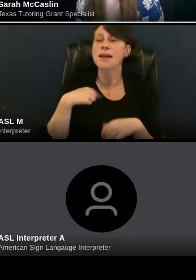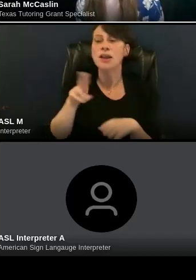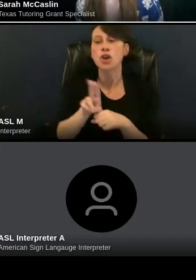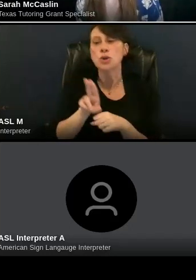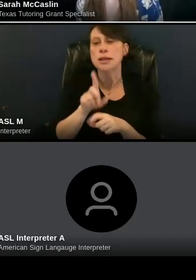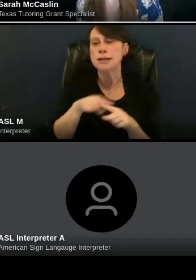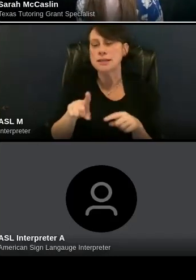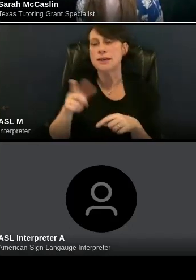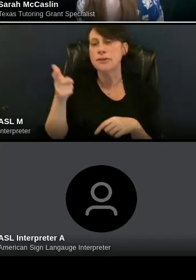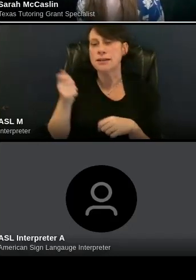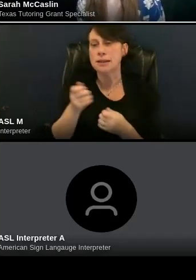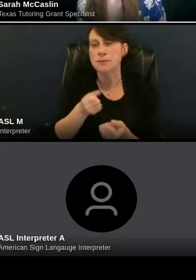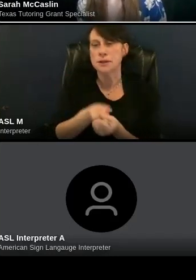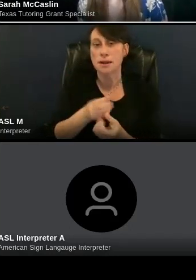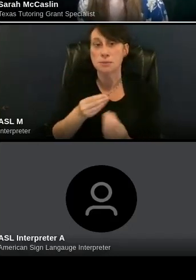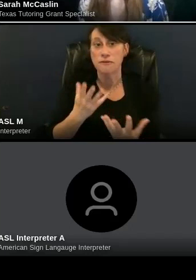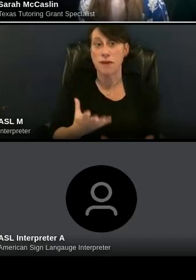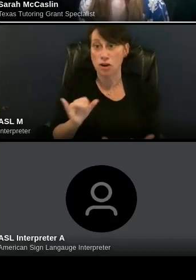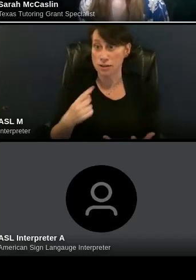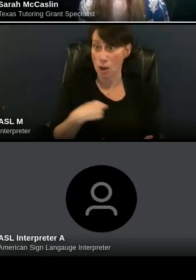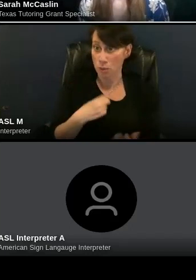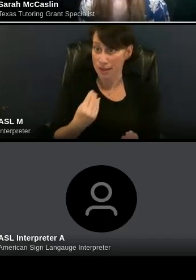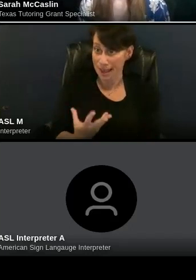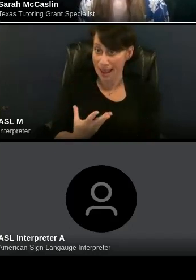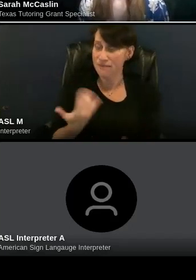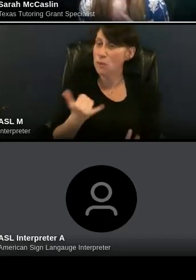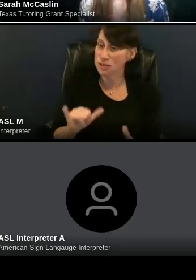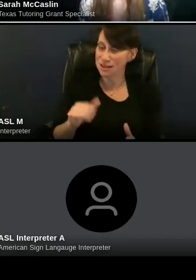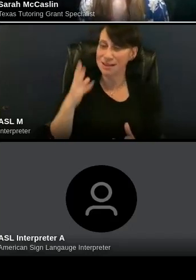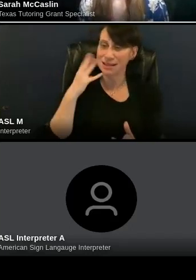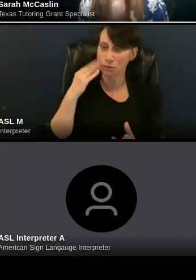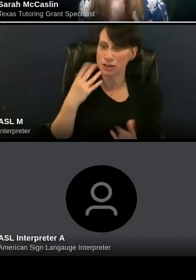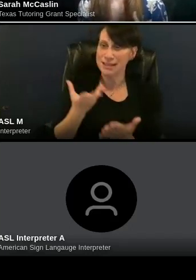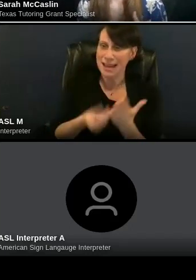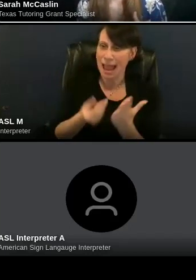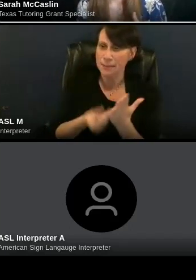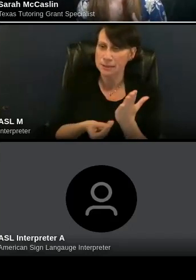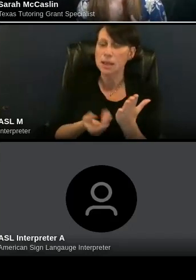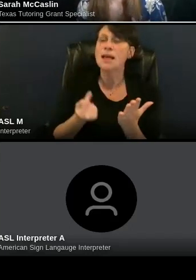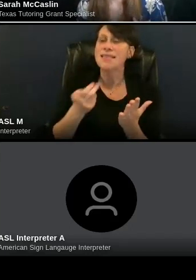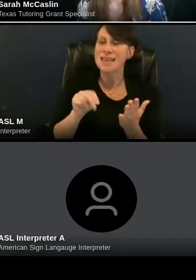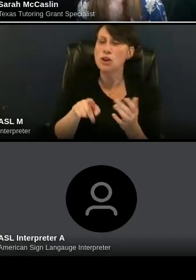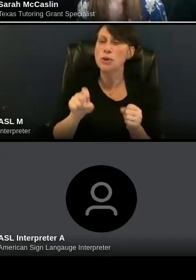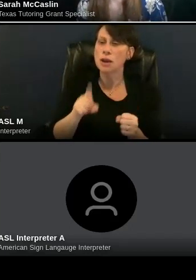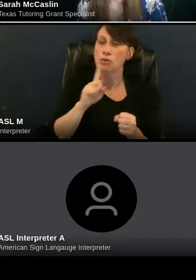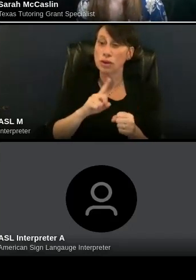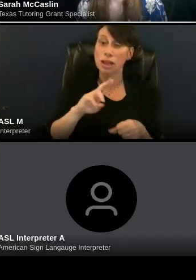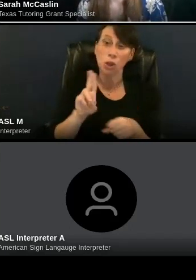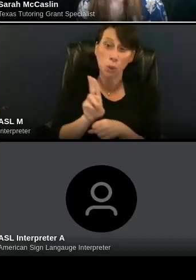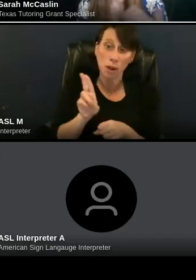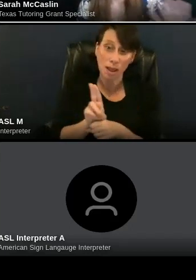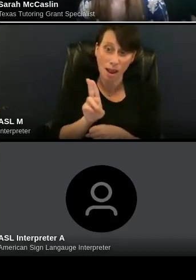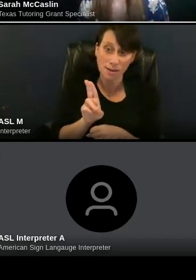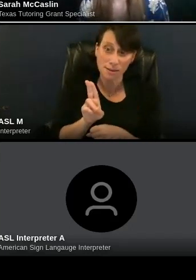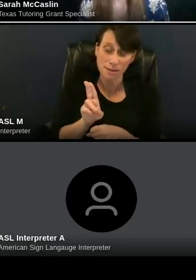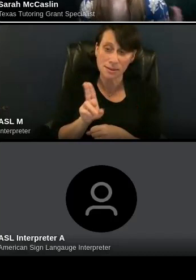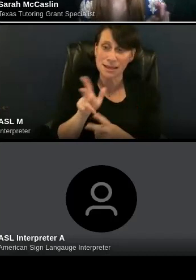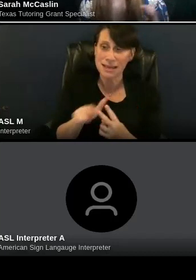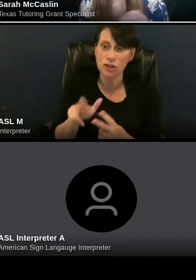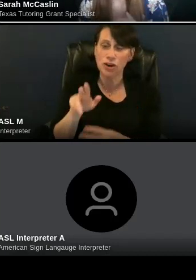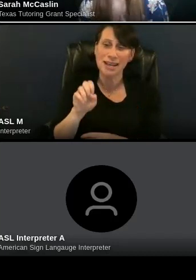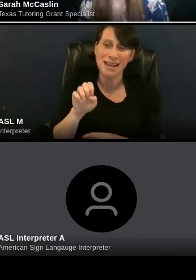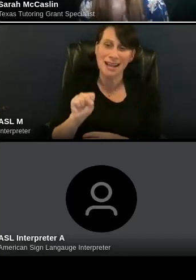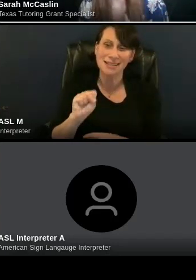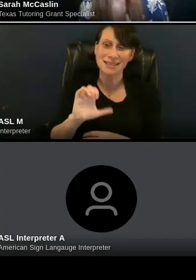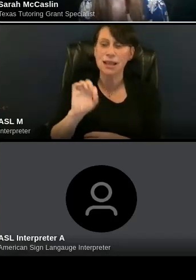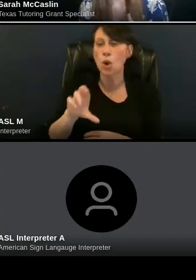subsidized providers that we've provided you, and we're still experiencing gaps, then you can really utilize either ESC